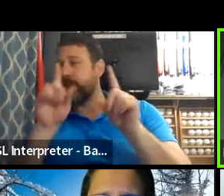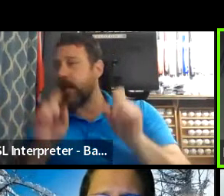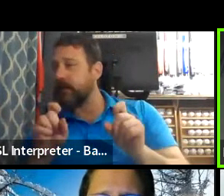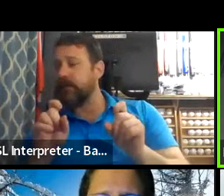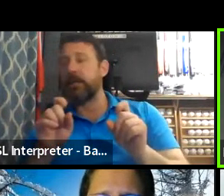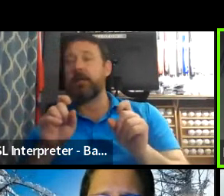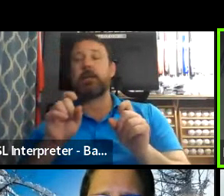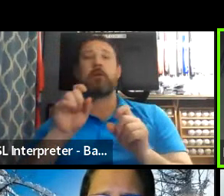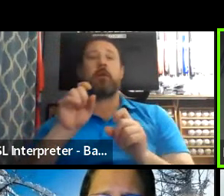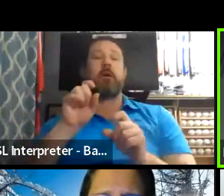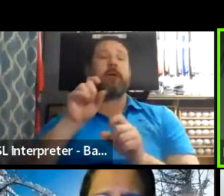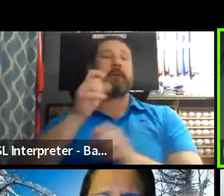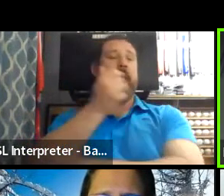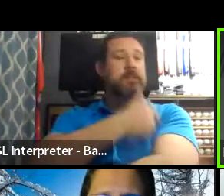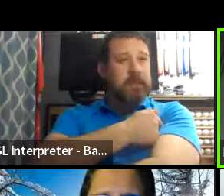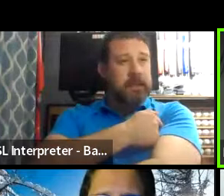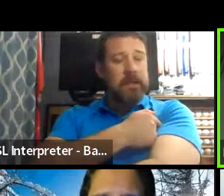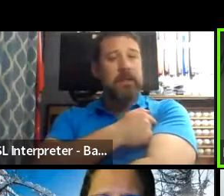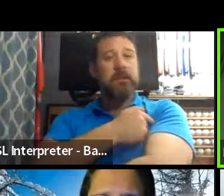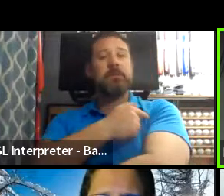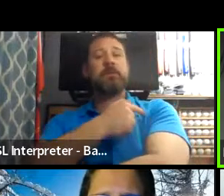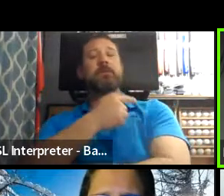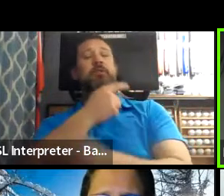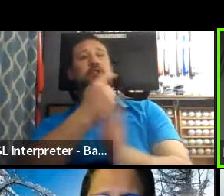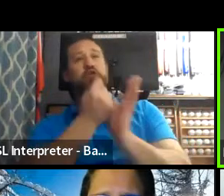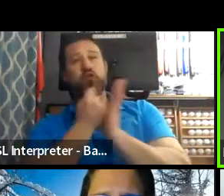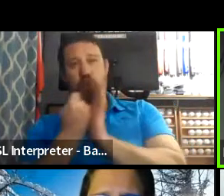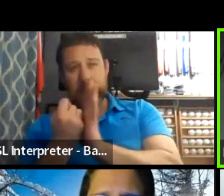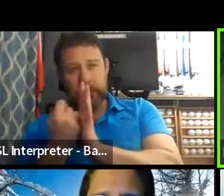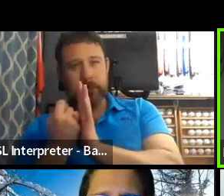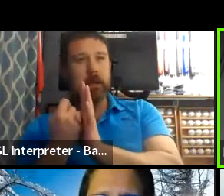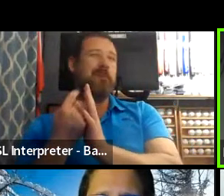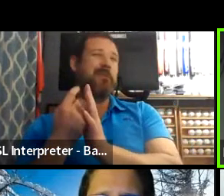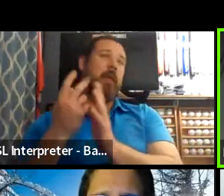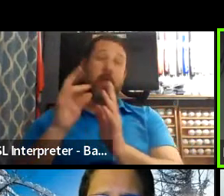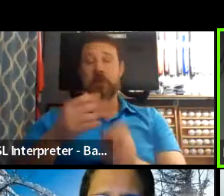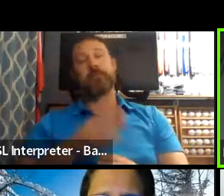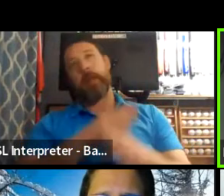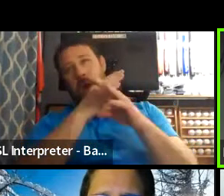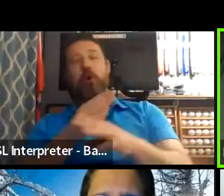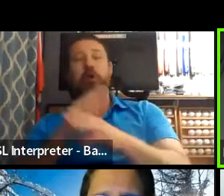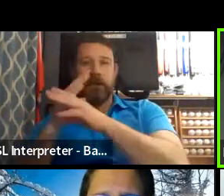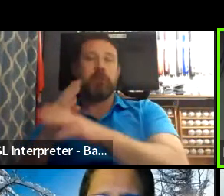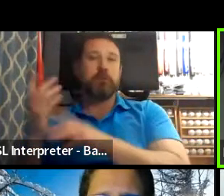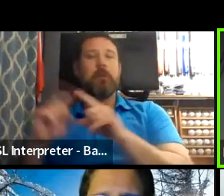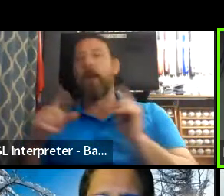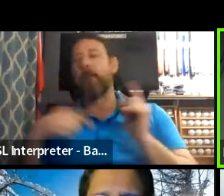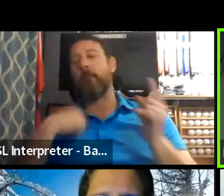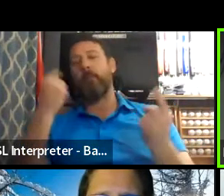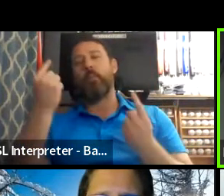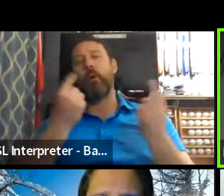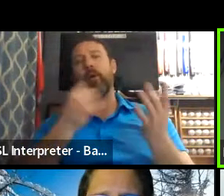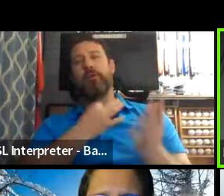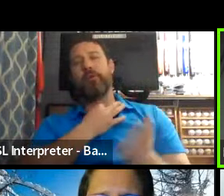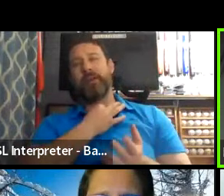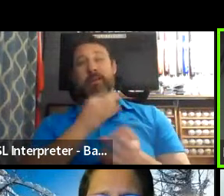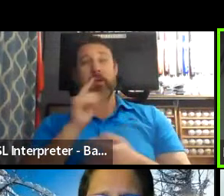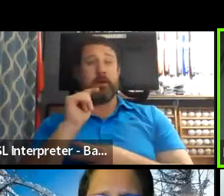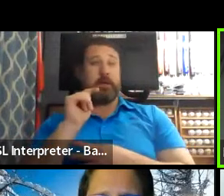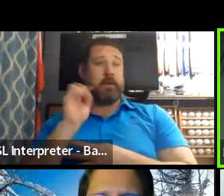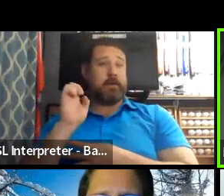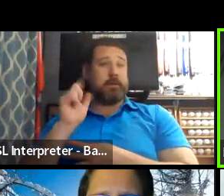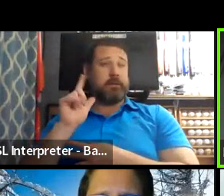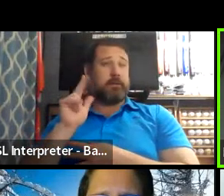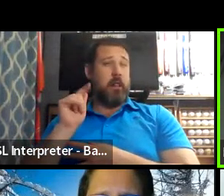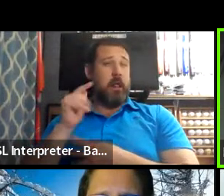and treatment is obviously huge, but as you mentioned, there's barriers. And so I guess I'm wondering if telehealth is protected or